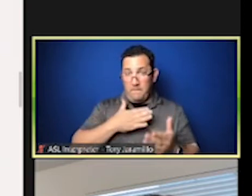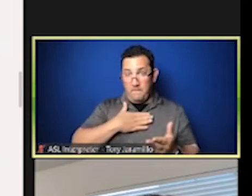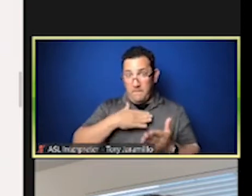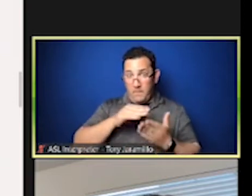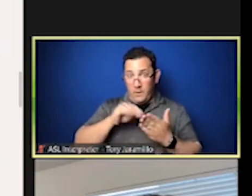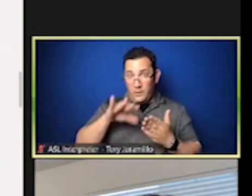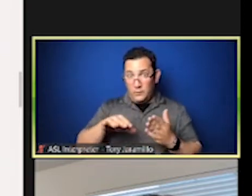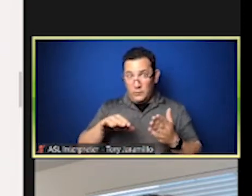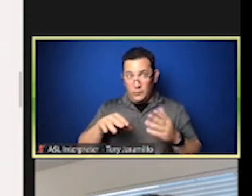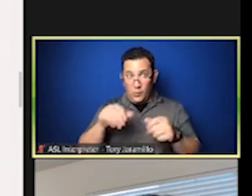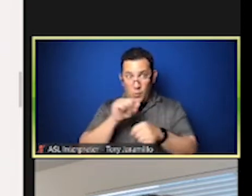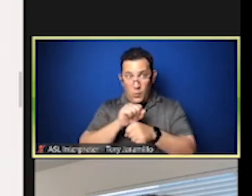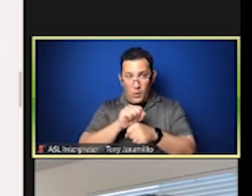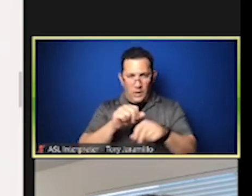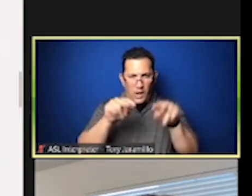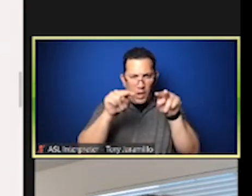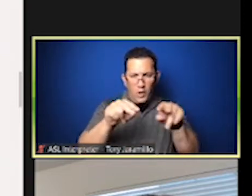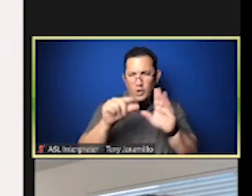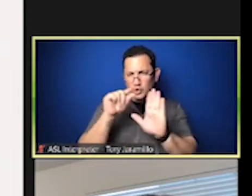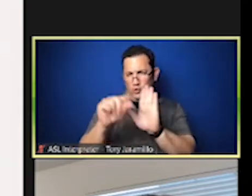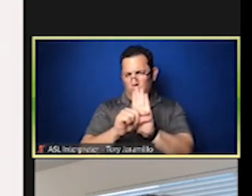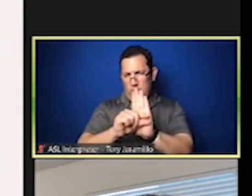tab.